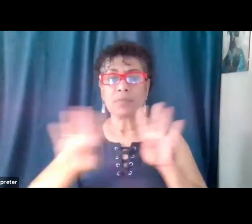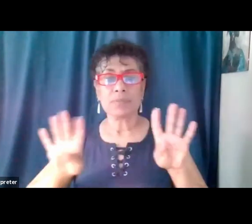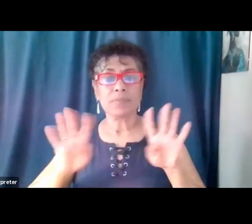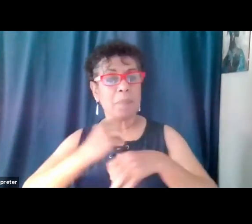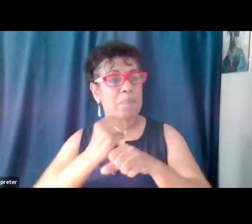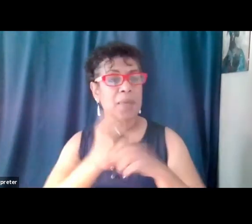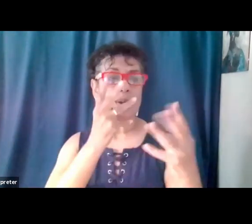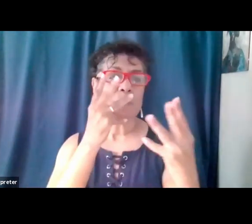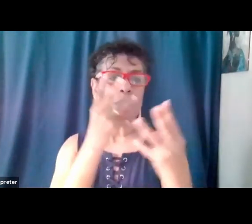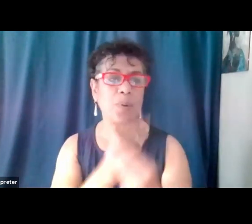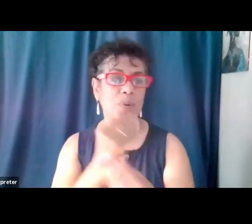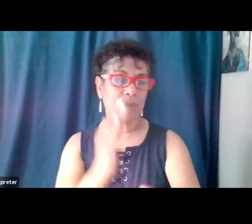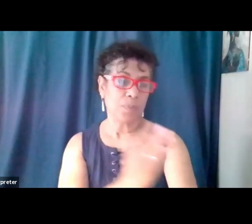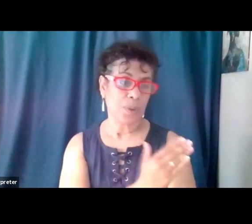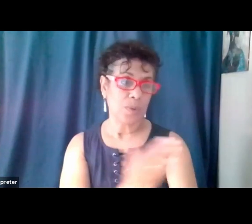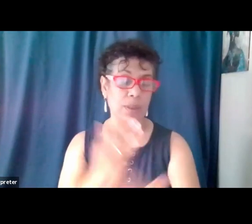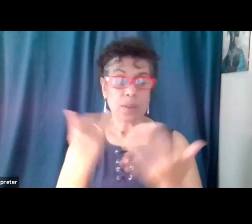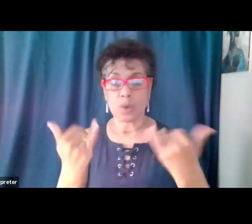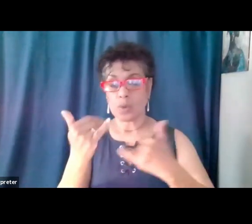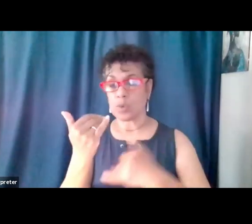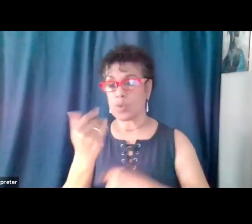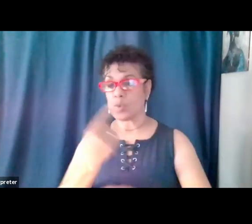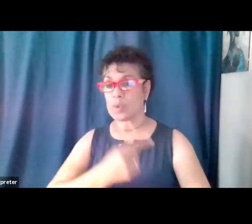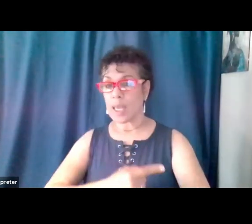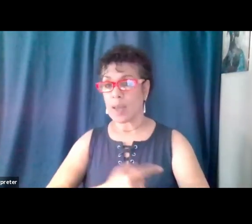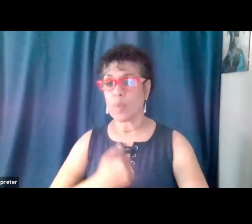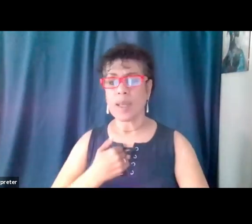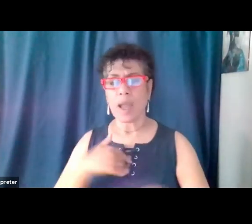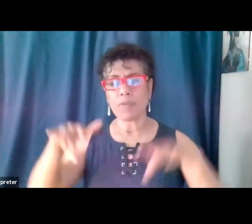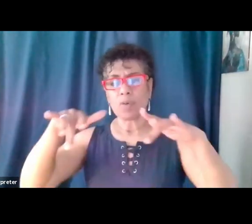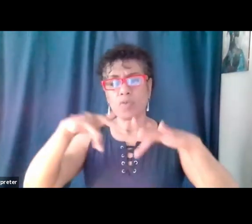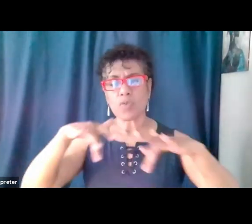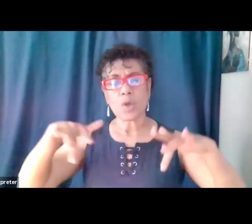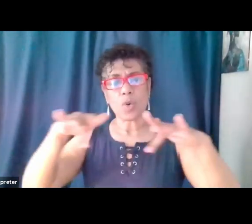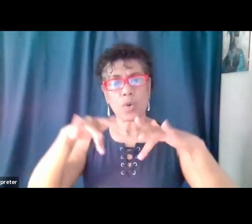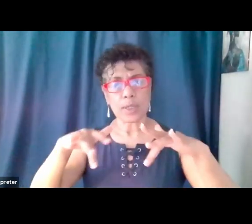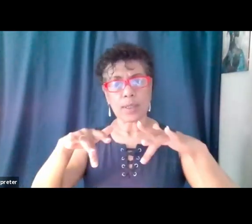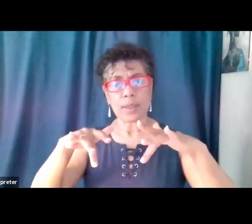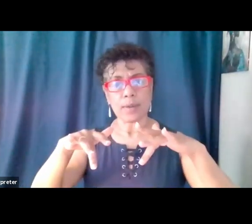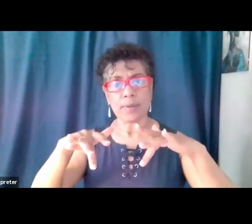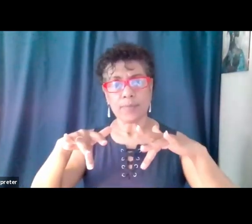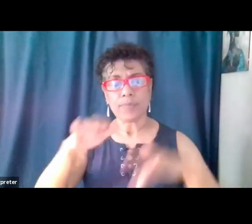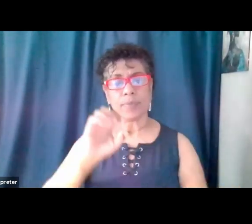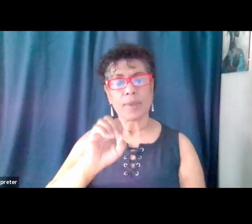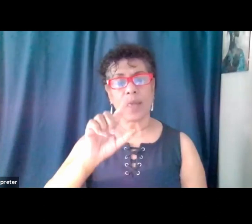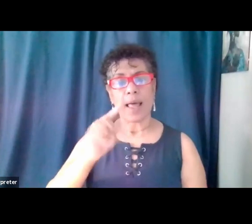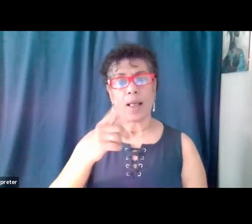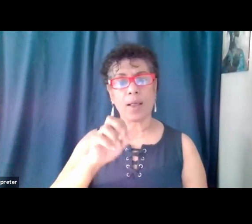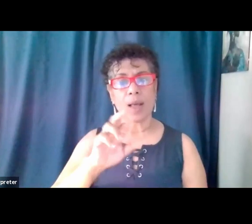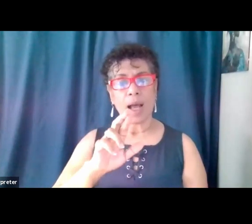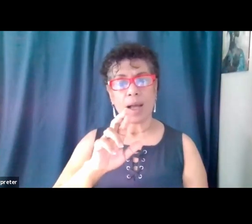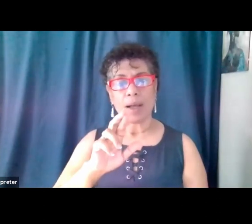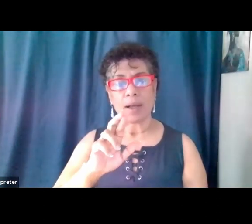music. Today we're going to share with you a recording of Elgar's Enigma Variations. This